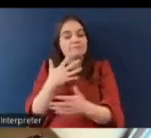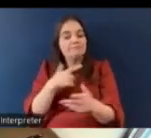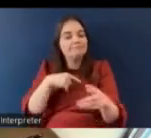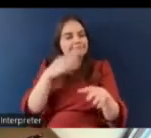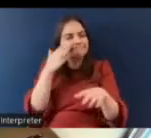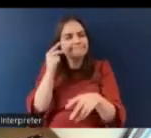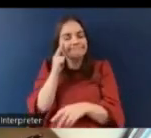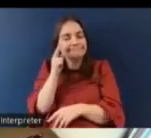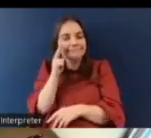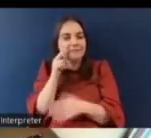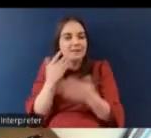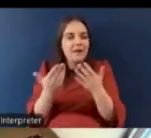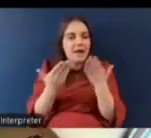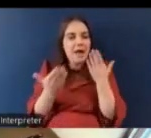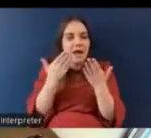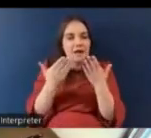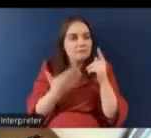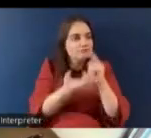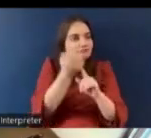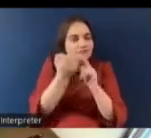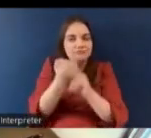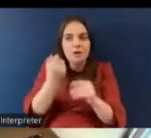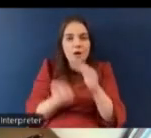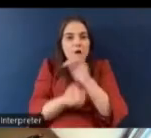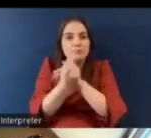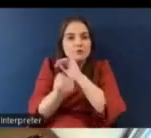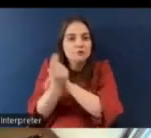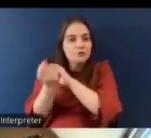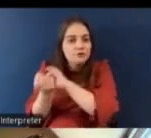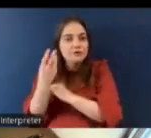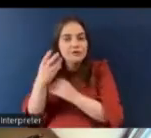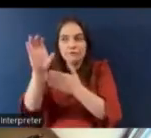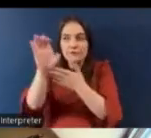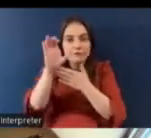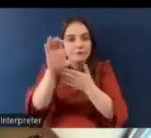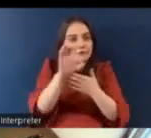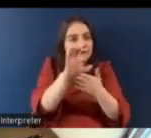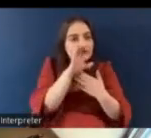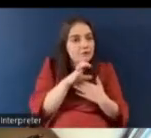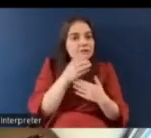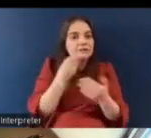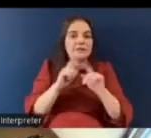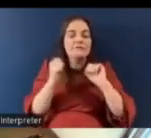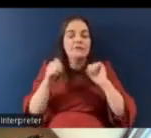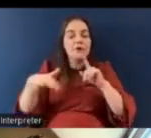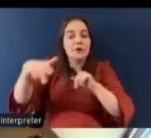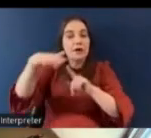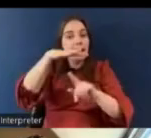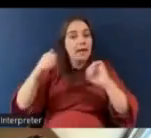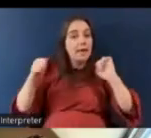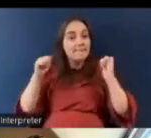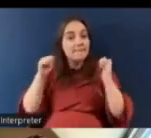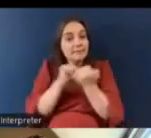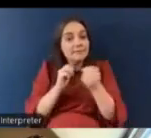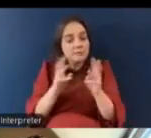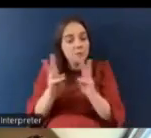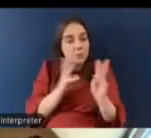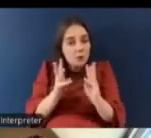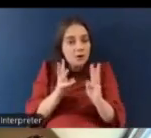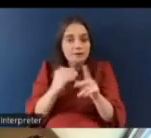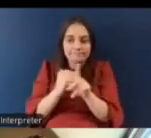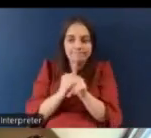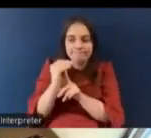at where could we get opportunities then to fund more of this climate work and to build the confidence and the capacity